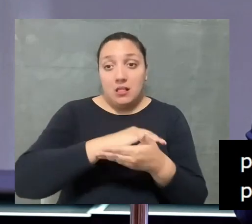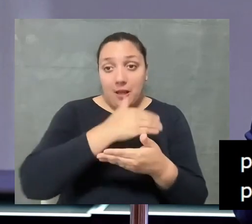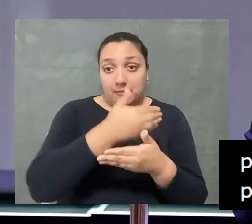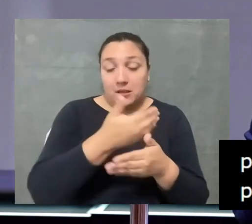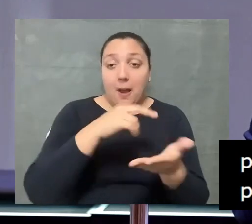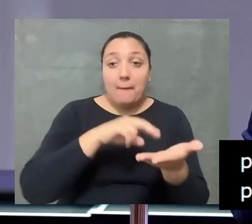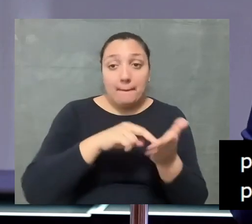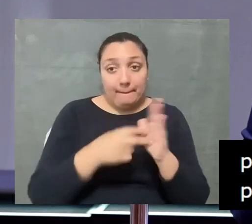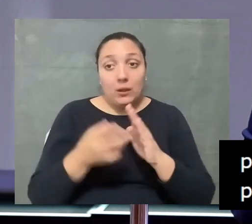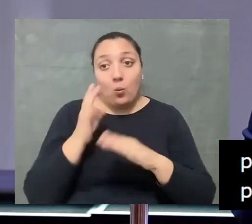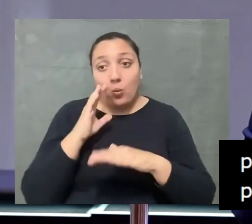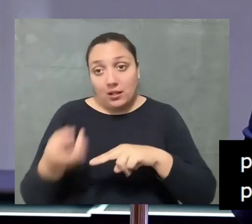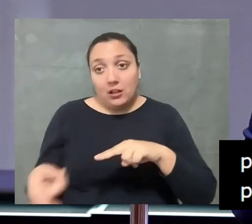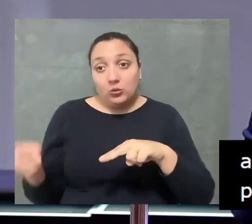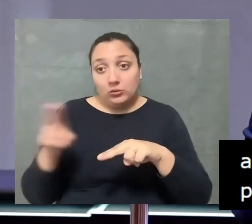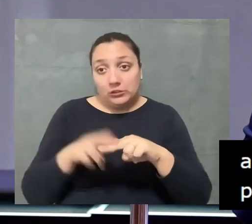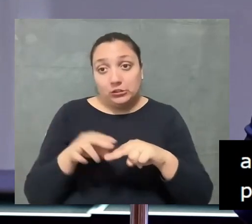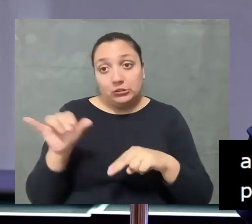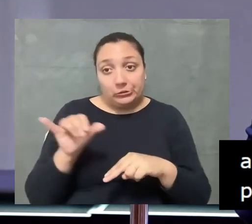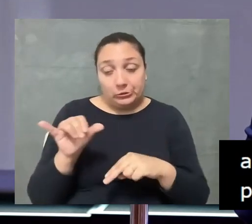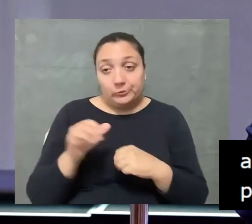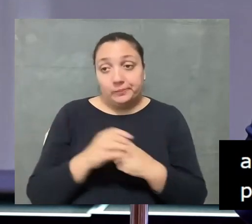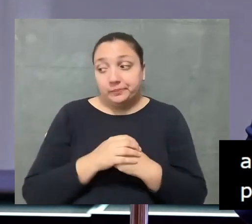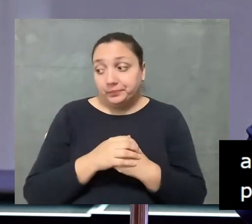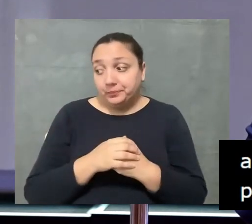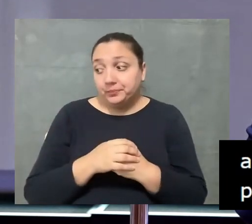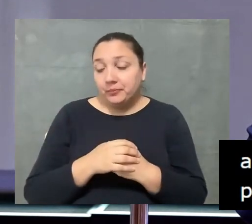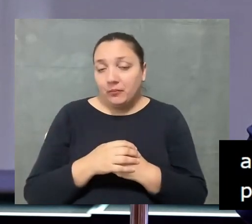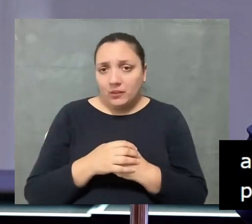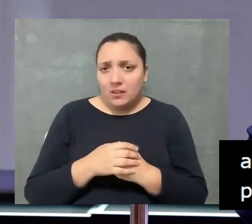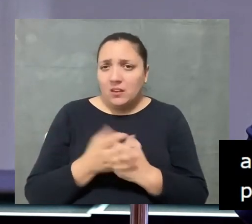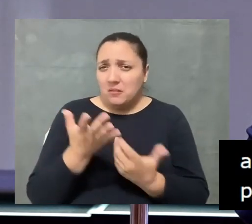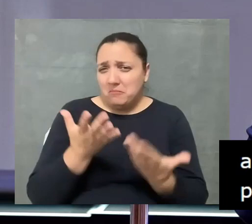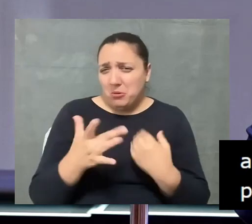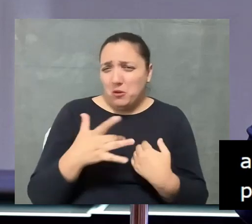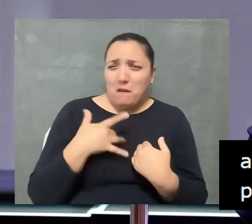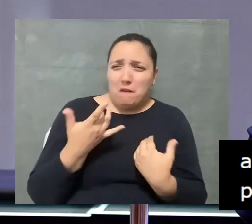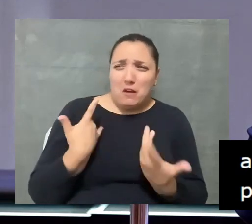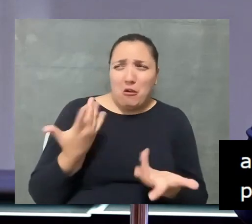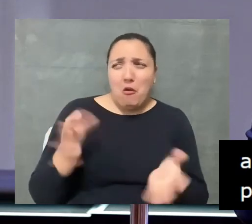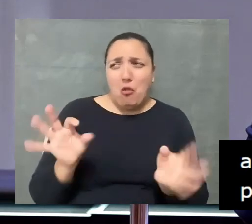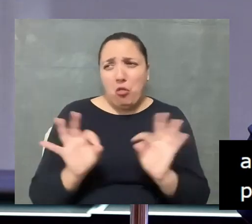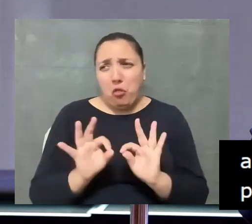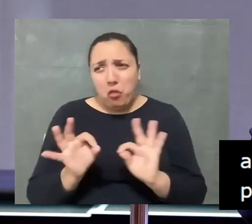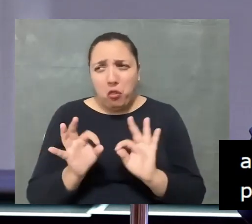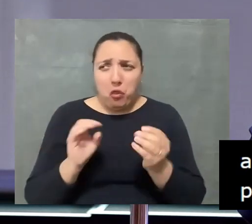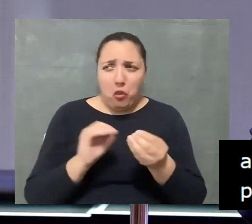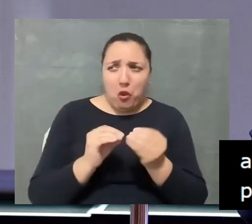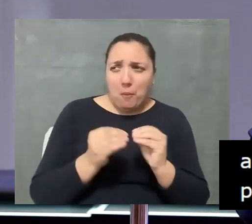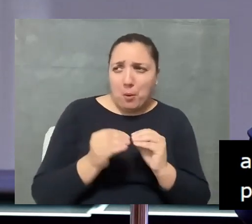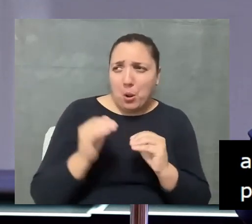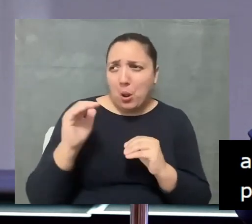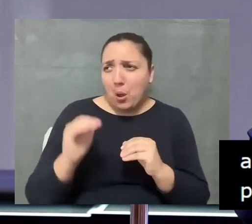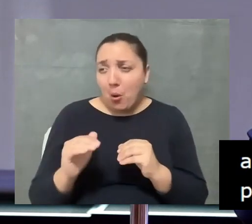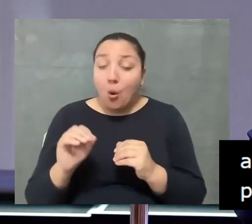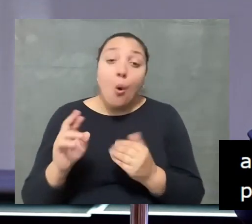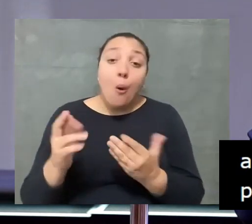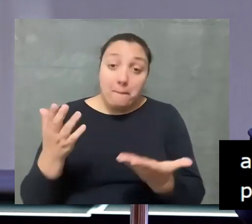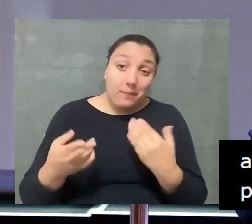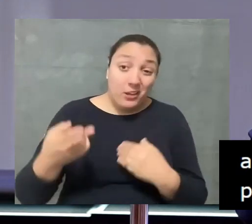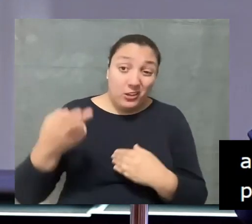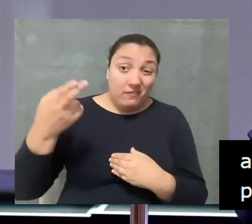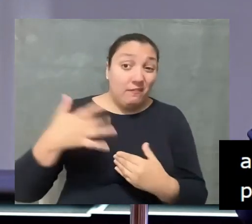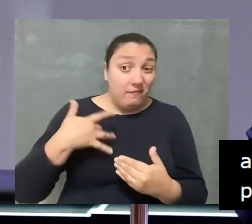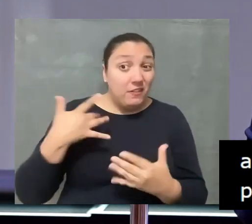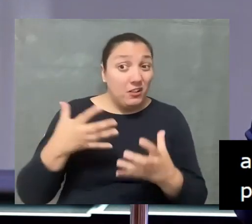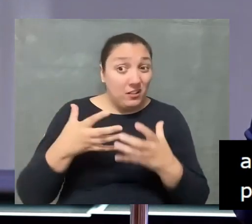well. The numbers you might think are low, but or high, depending on where your